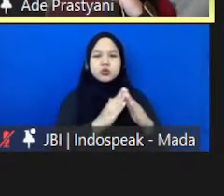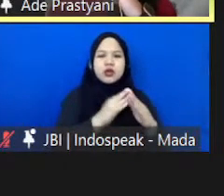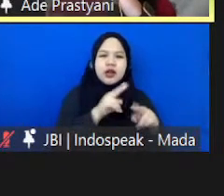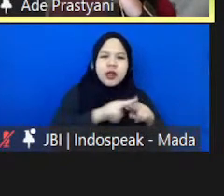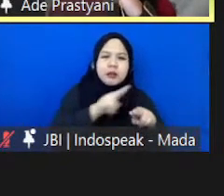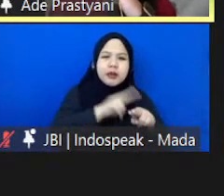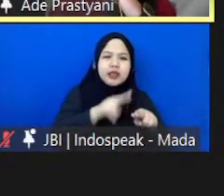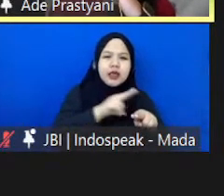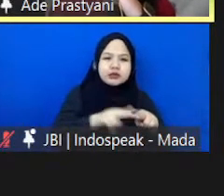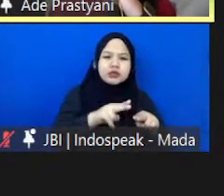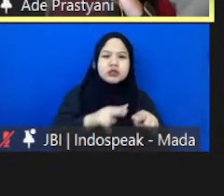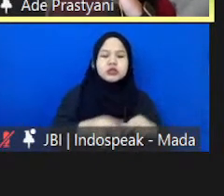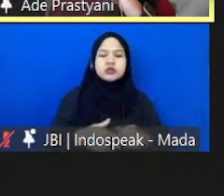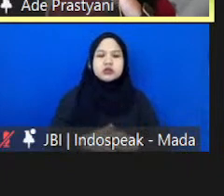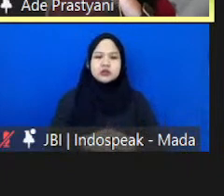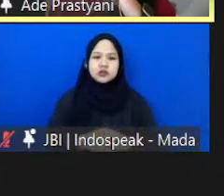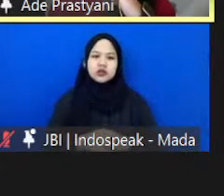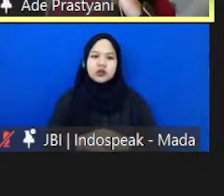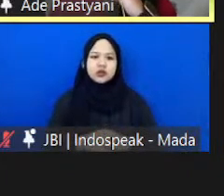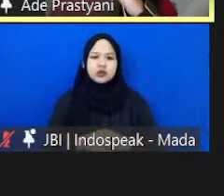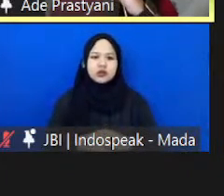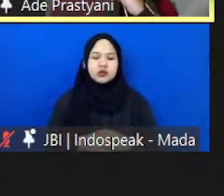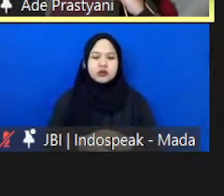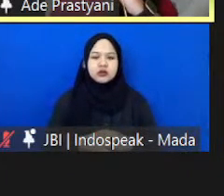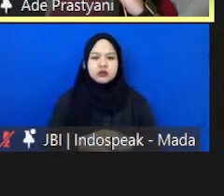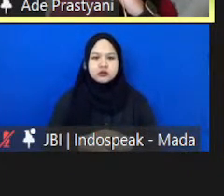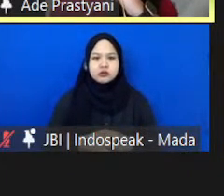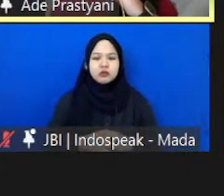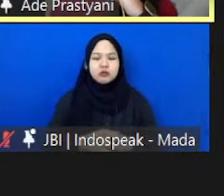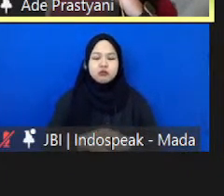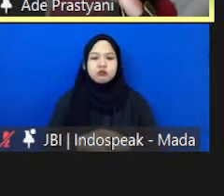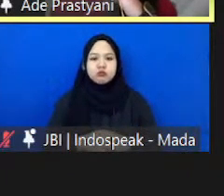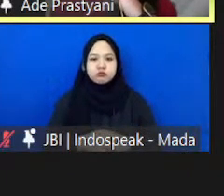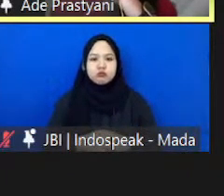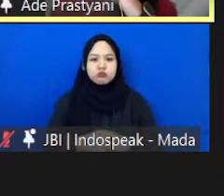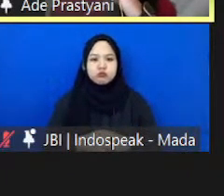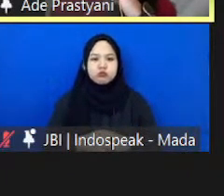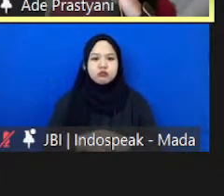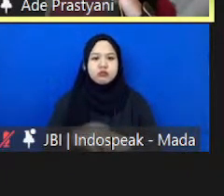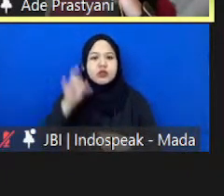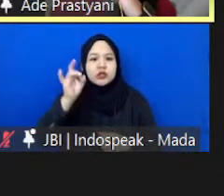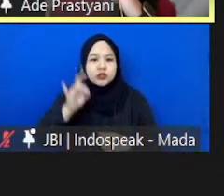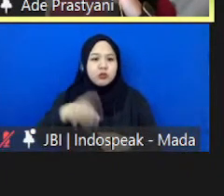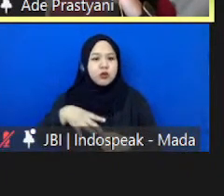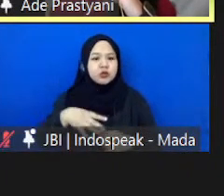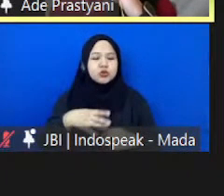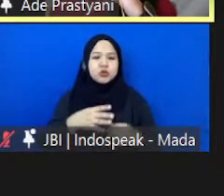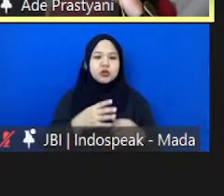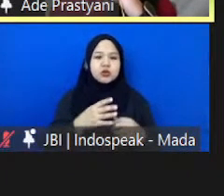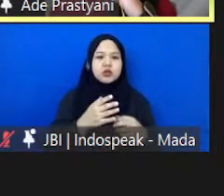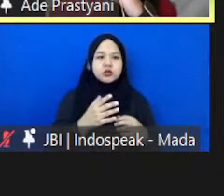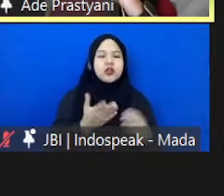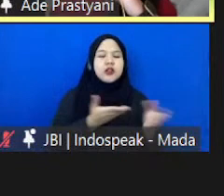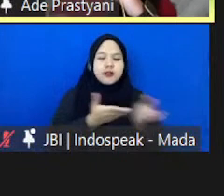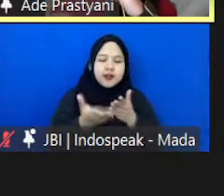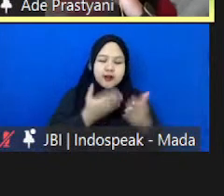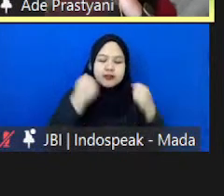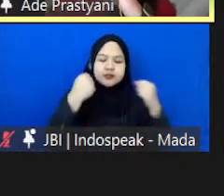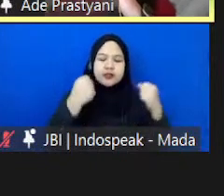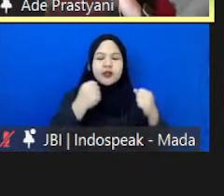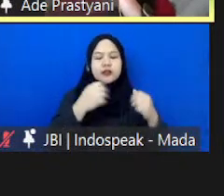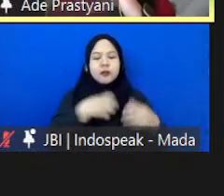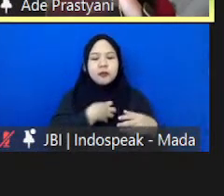real life, on the ground, actors involved in care provision also includes non-formal mental health care, which consists